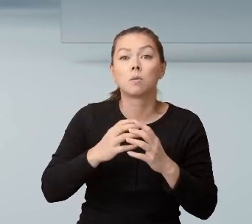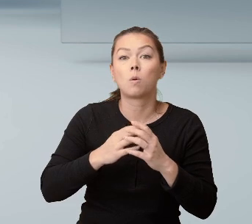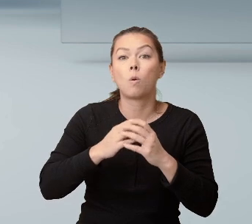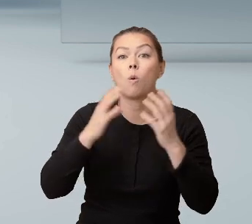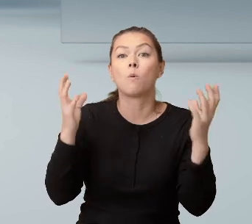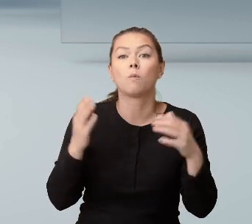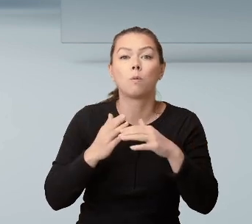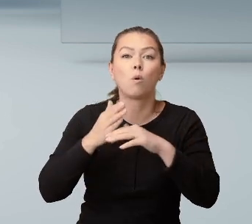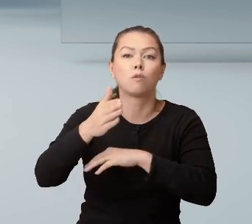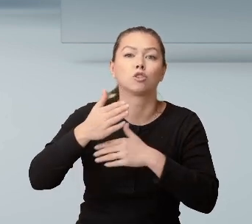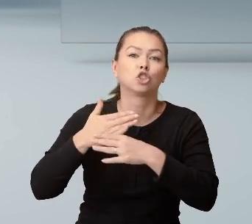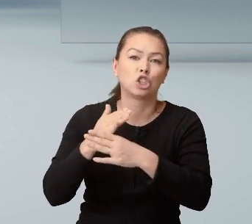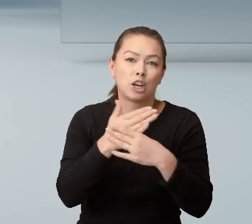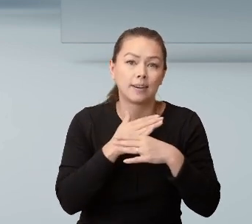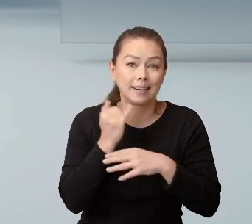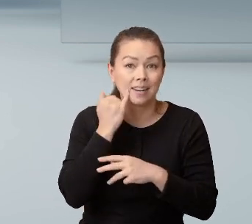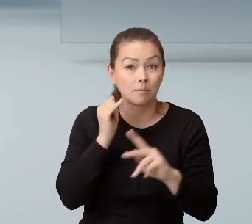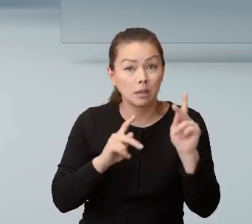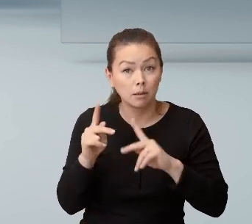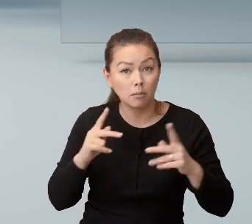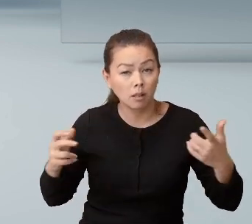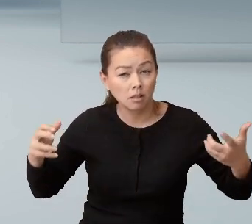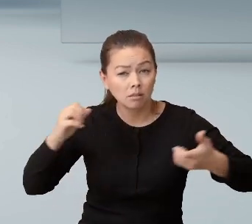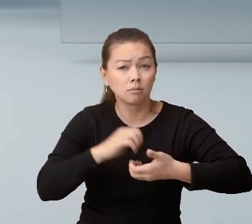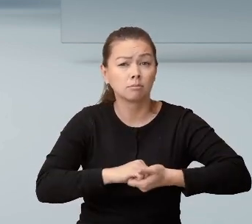in systems where people are collaborating.